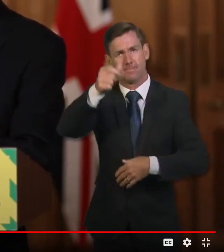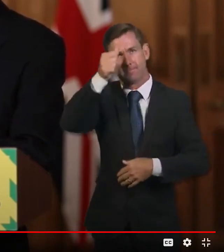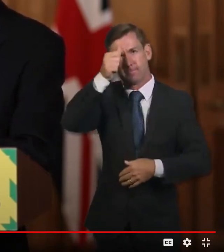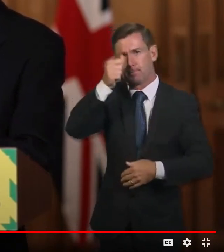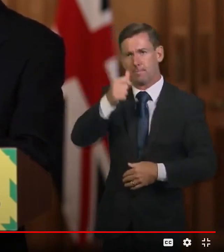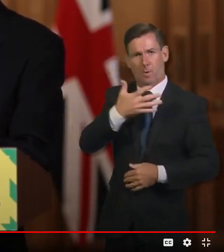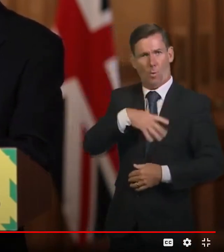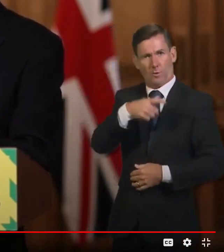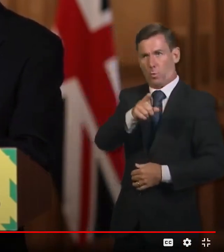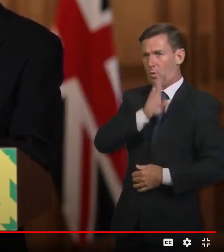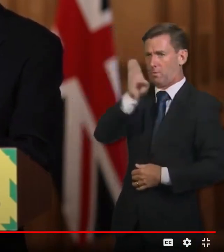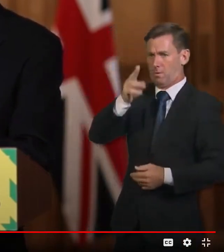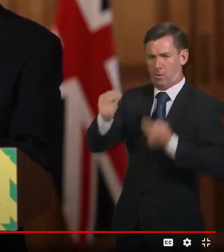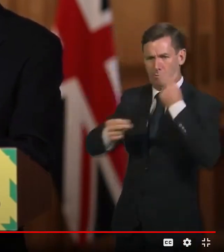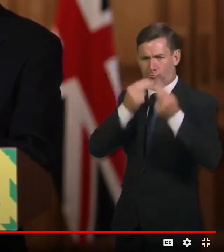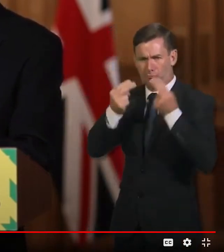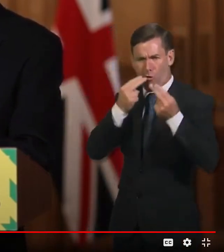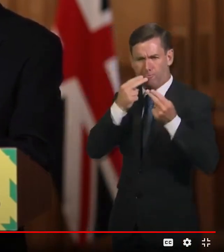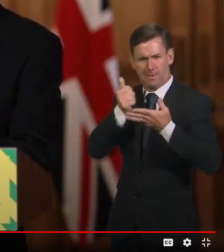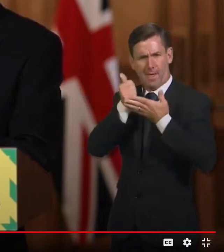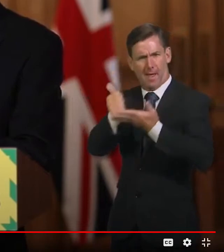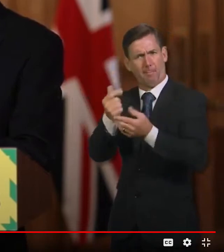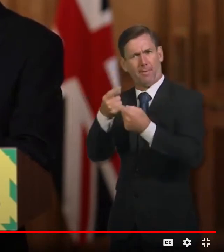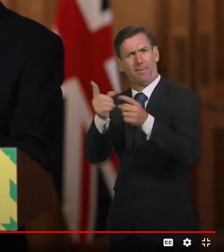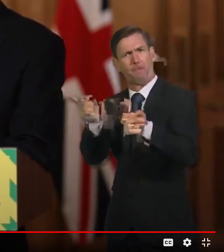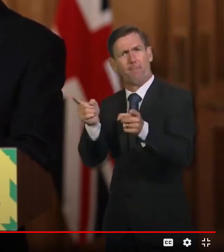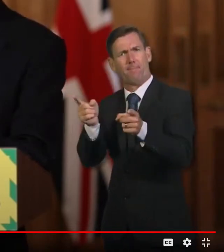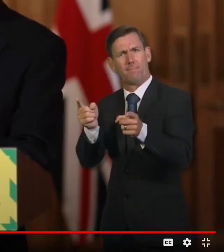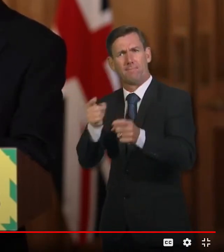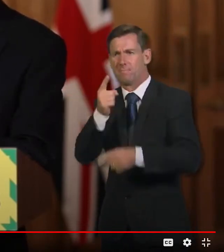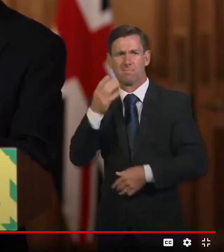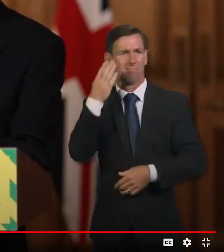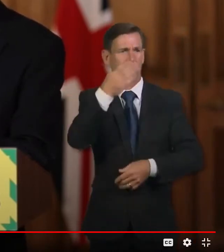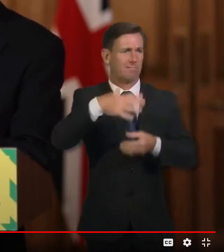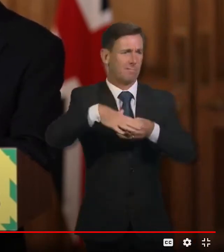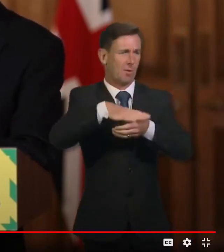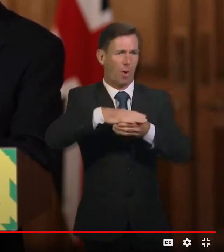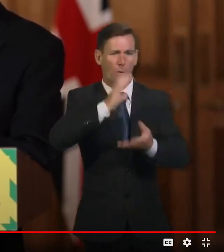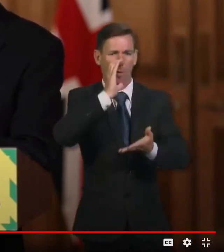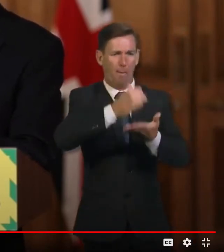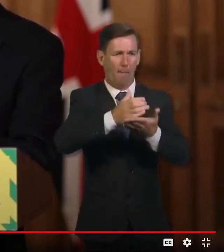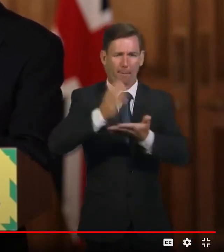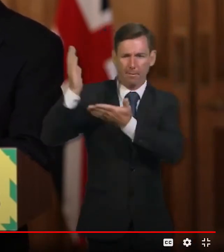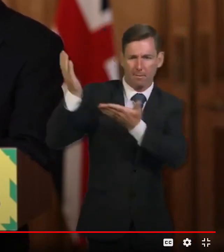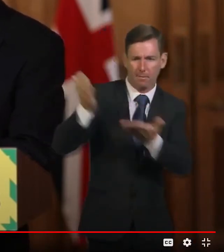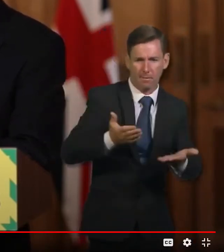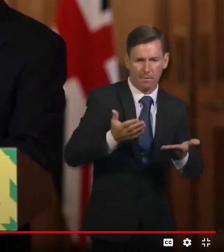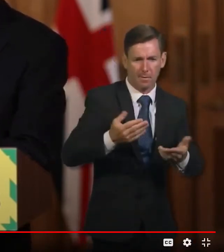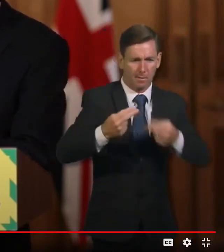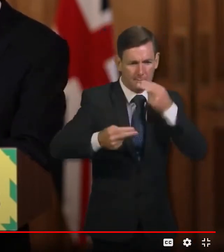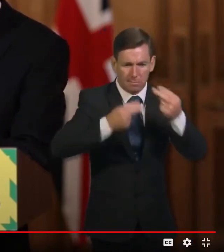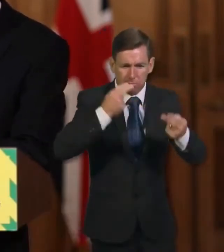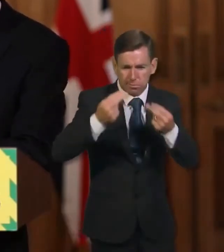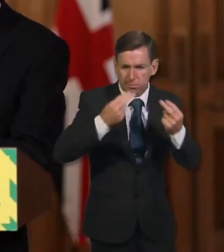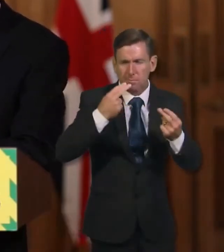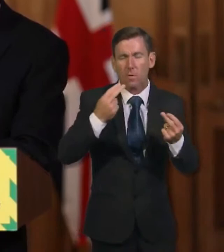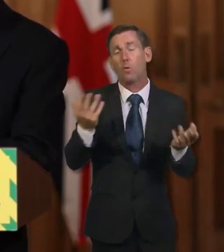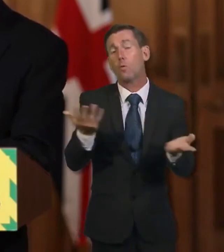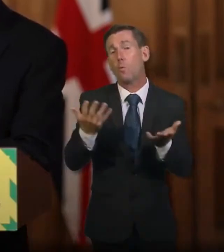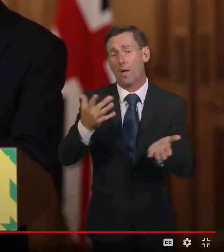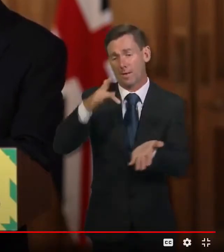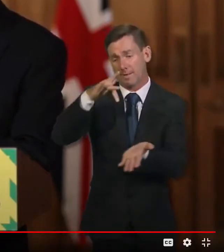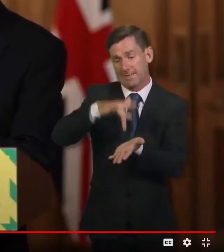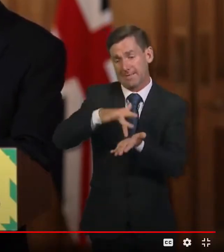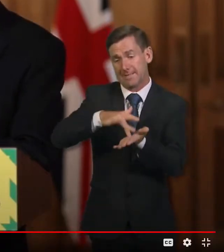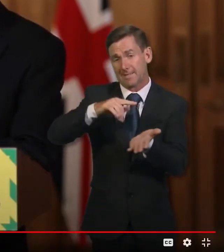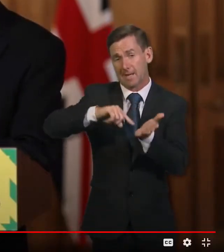to their local pub or their restaurant to eat out, those are offering in the centre of towns, hopefully that will encourage the footfall to those areas so we get